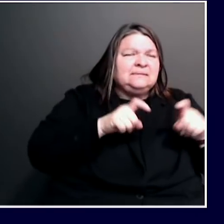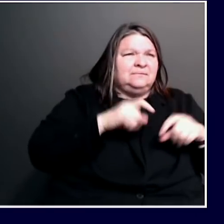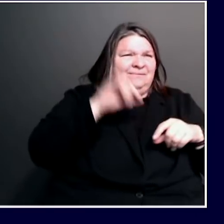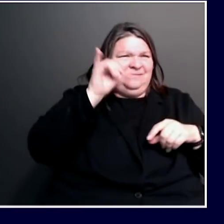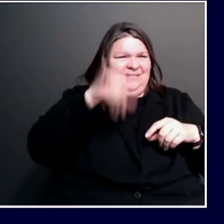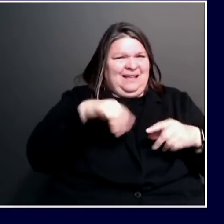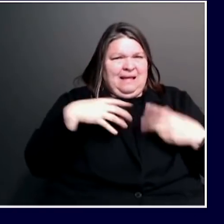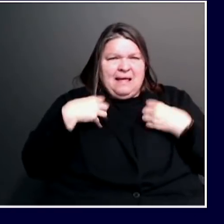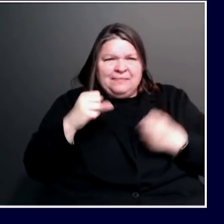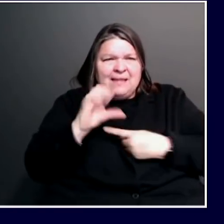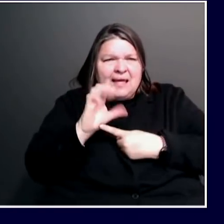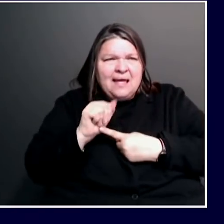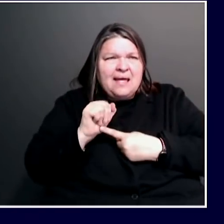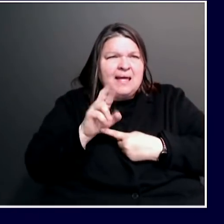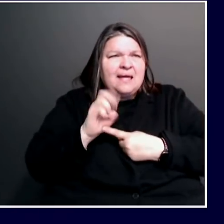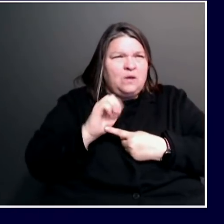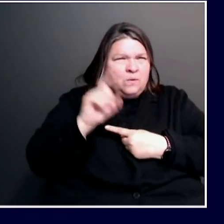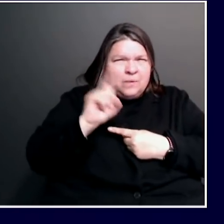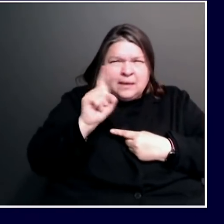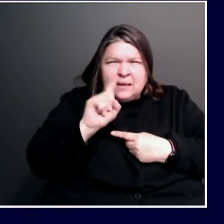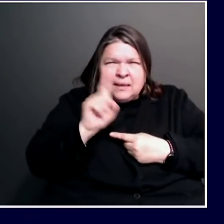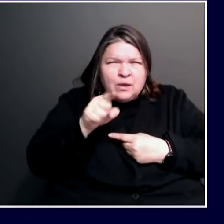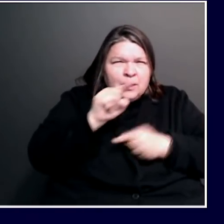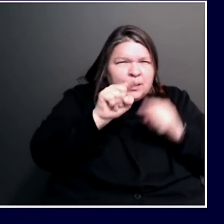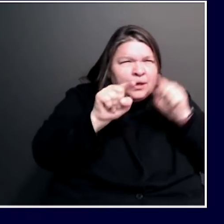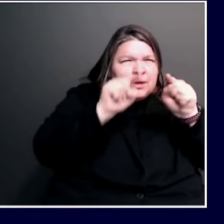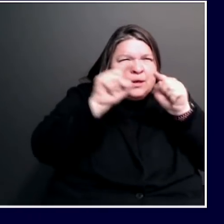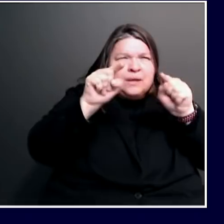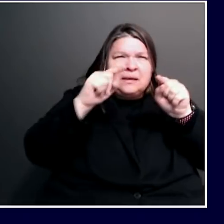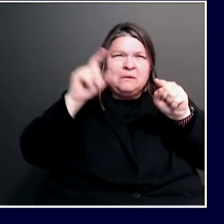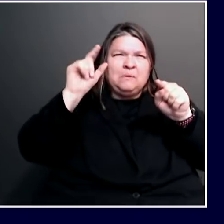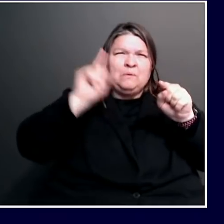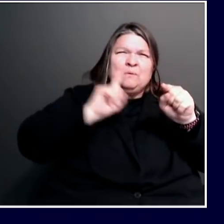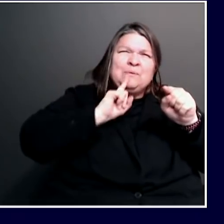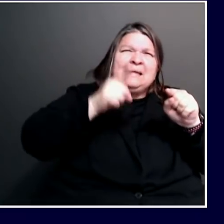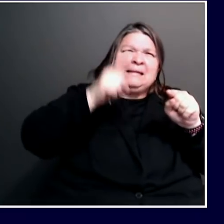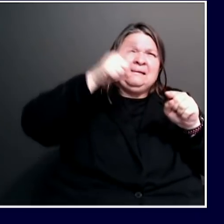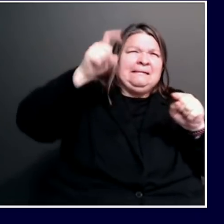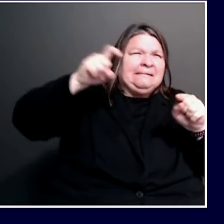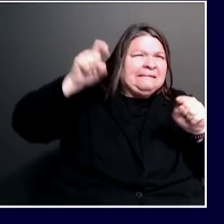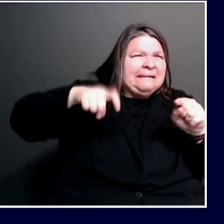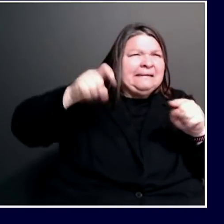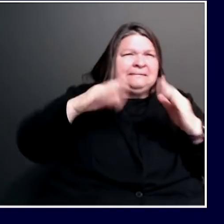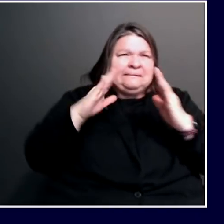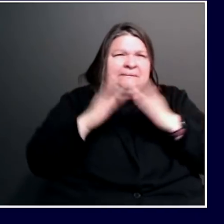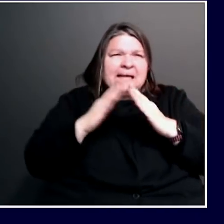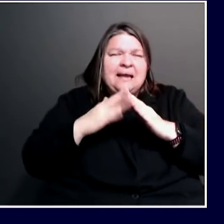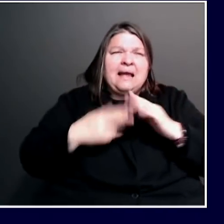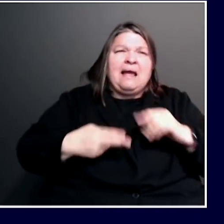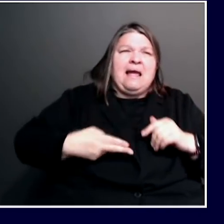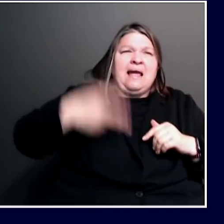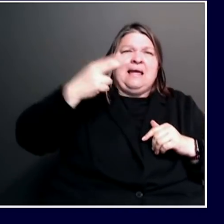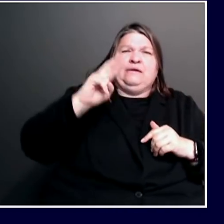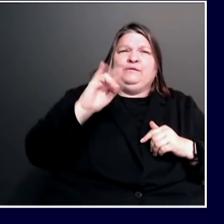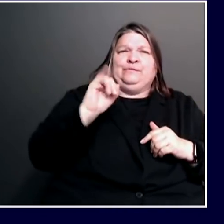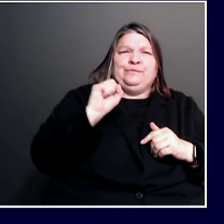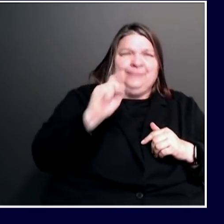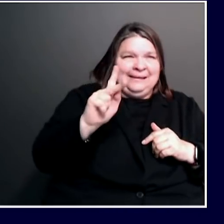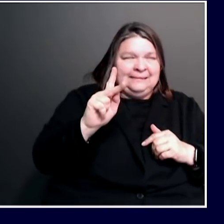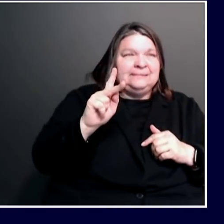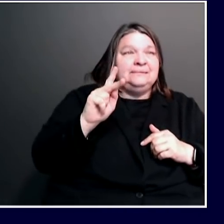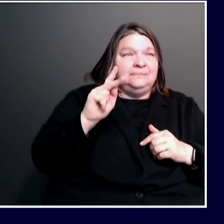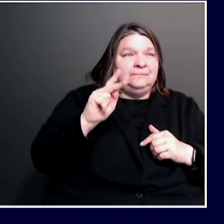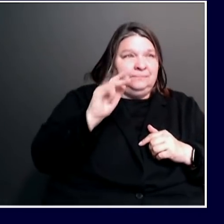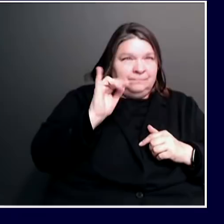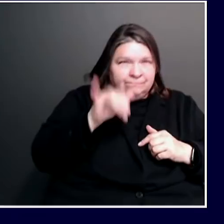look at all those zip codes that are high on what's called the Social Vulnerability Index, picked a threshold, are going to see how many